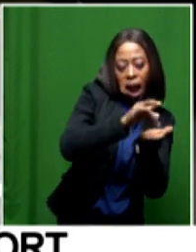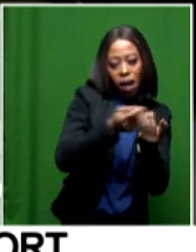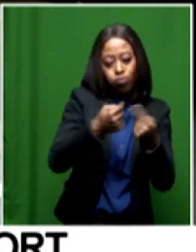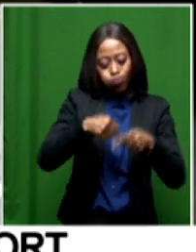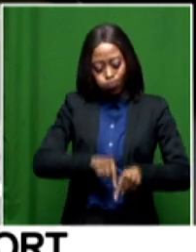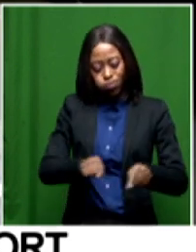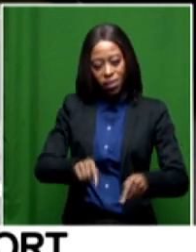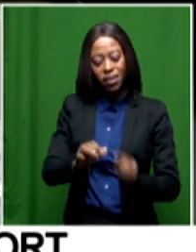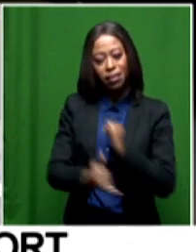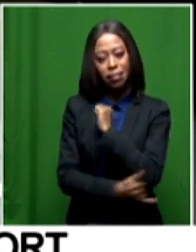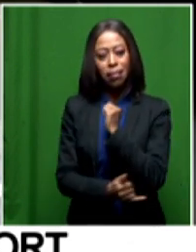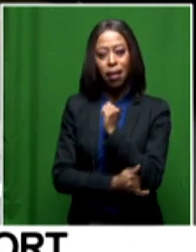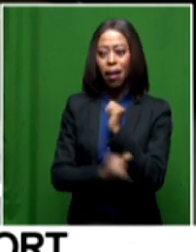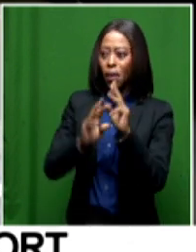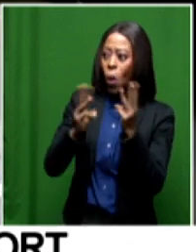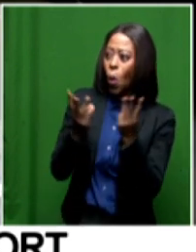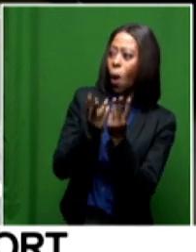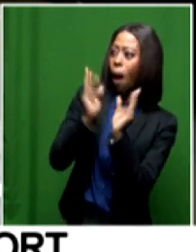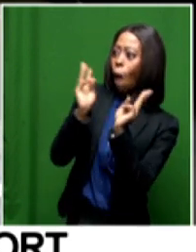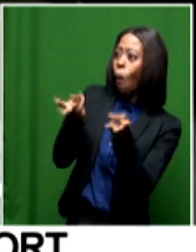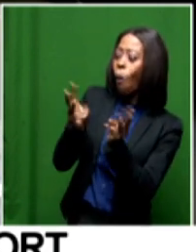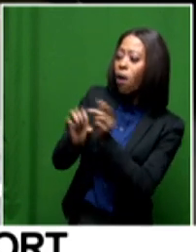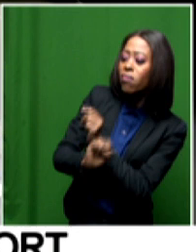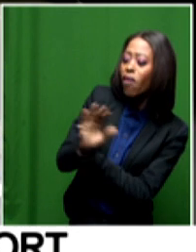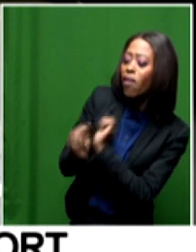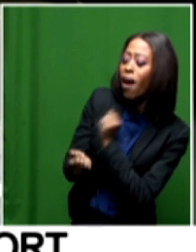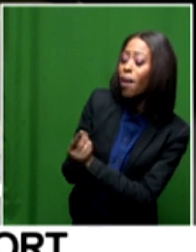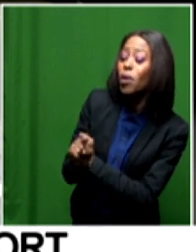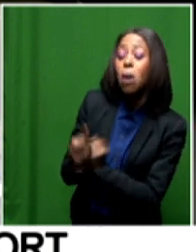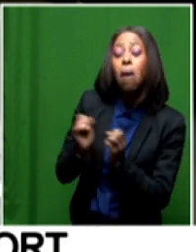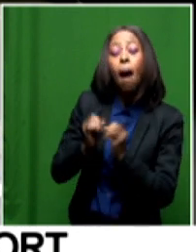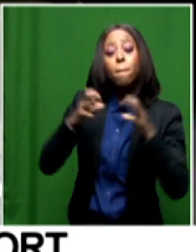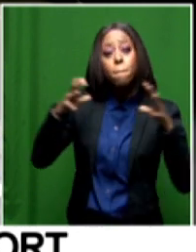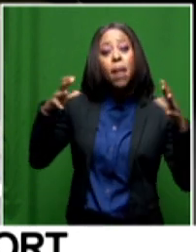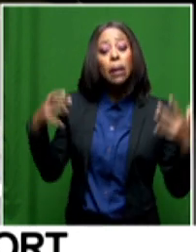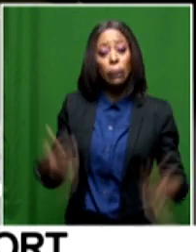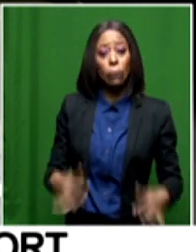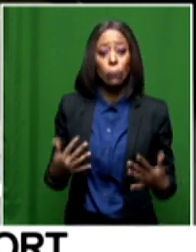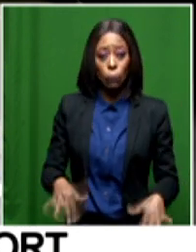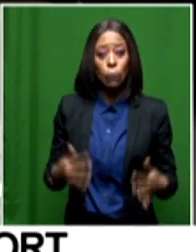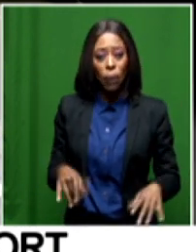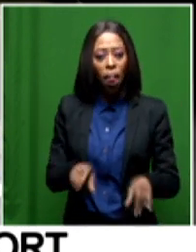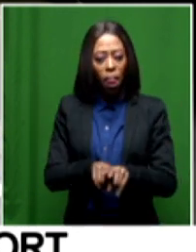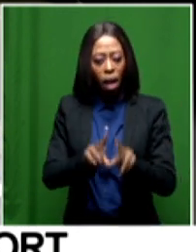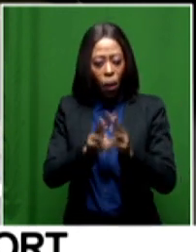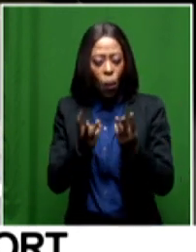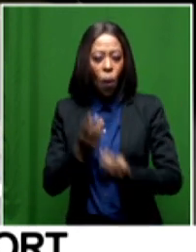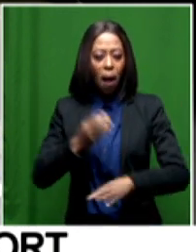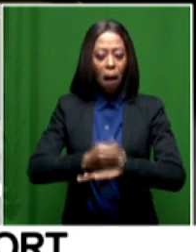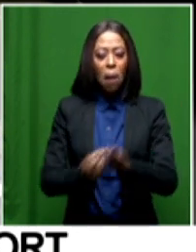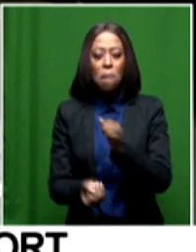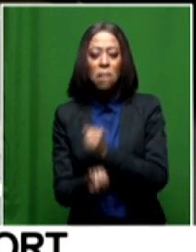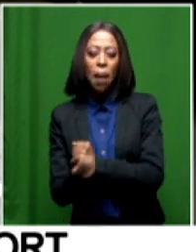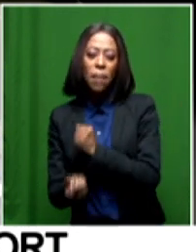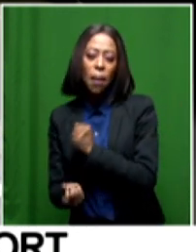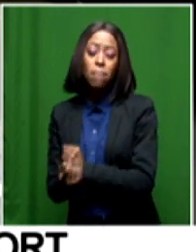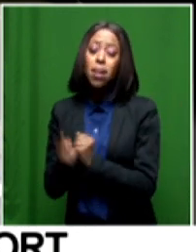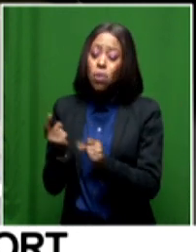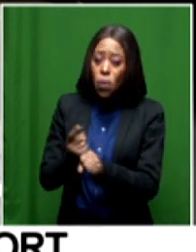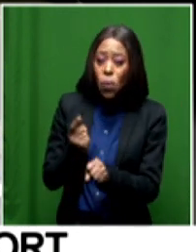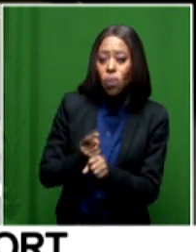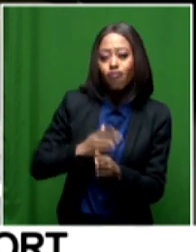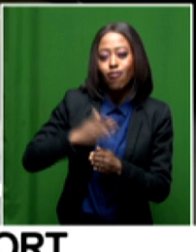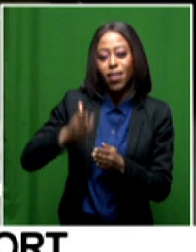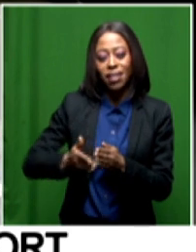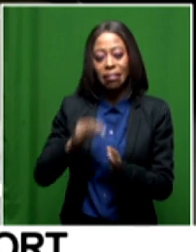the global exposure of Formula One is huge. It's like having a World Cup every single Grand Prix